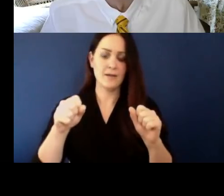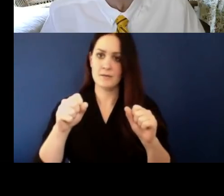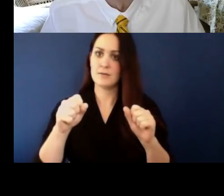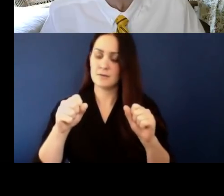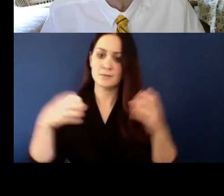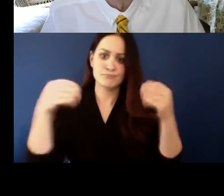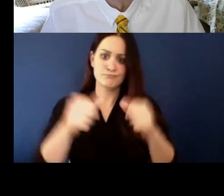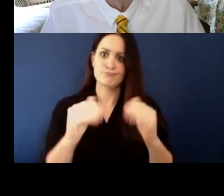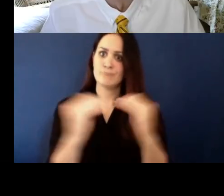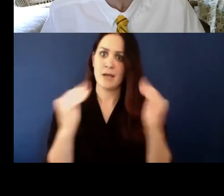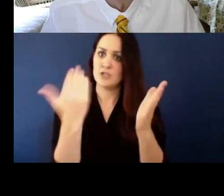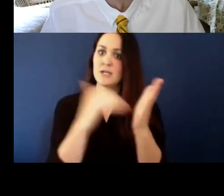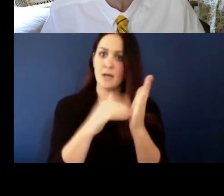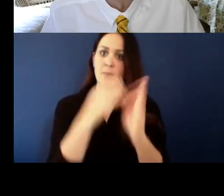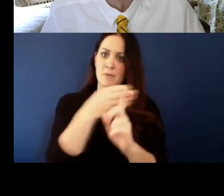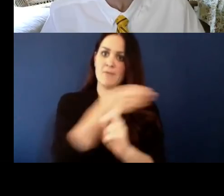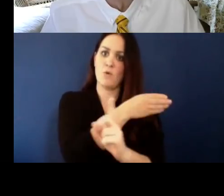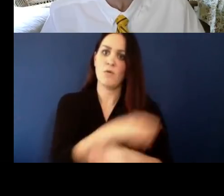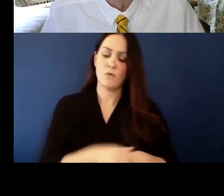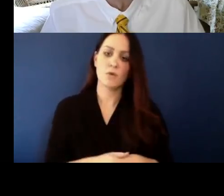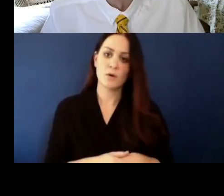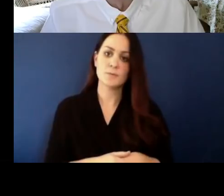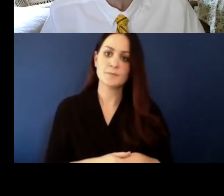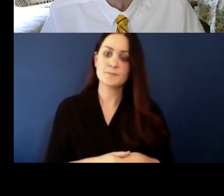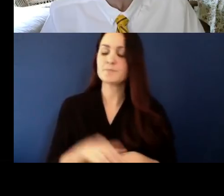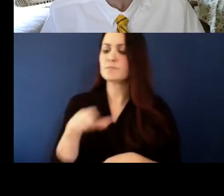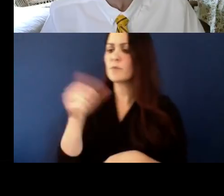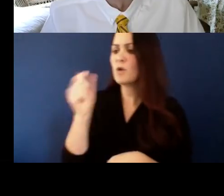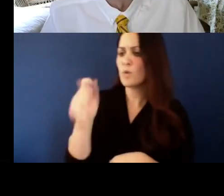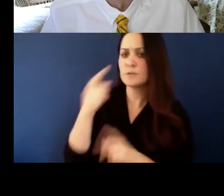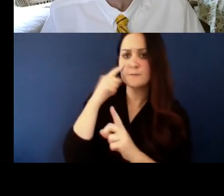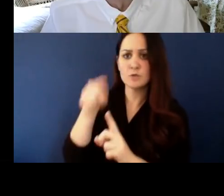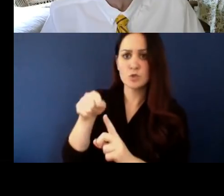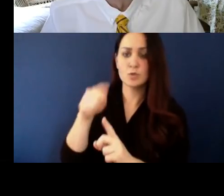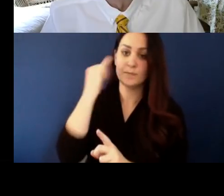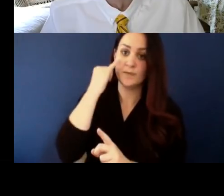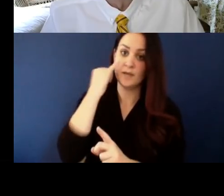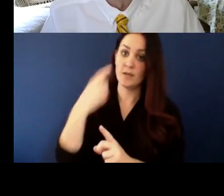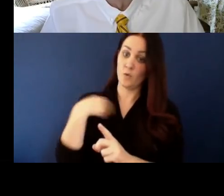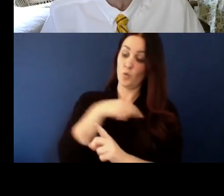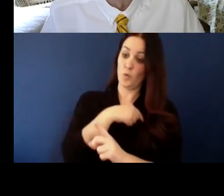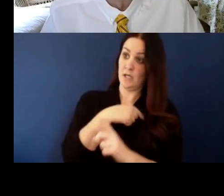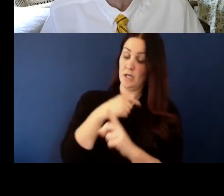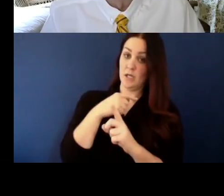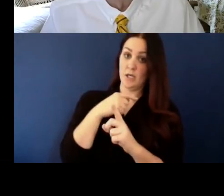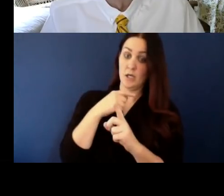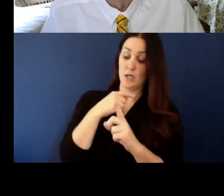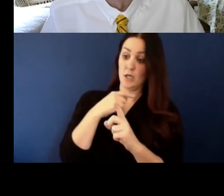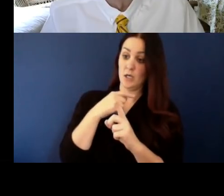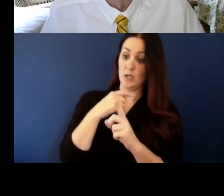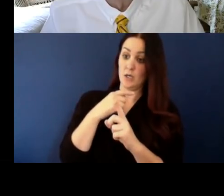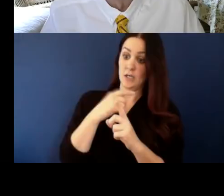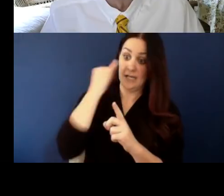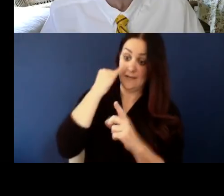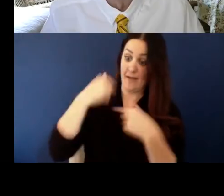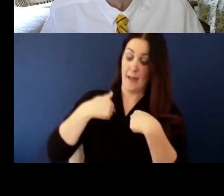good, thank you. Another question for you. If we are a provider, how do we sign up for COVID